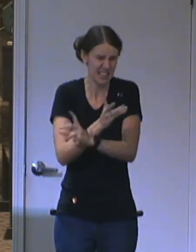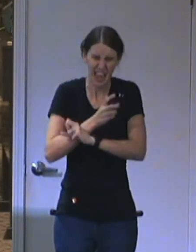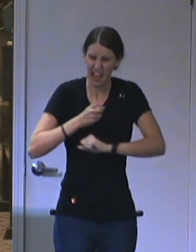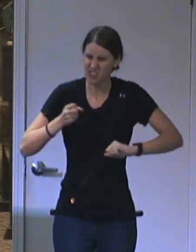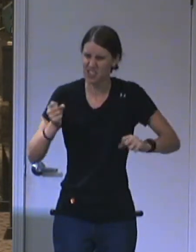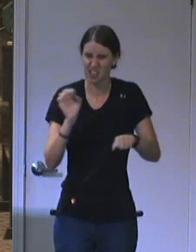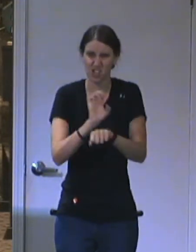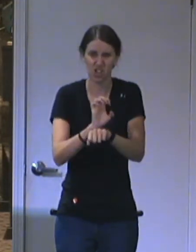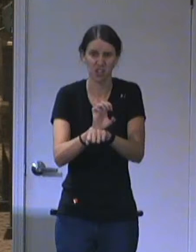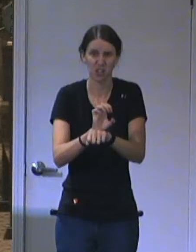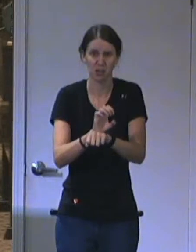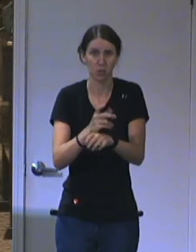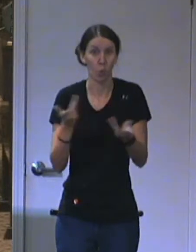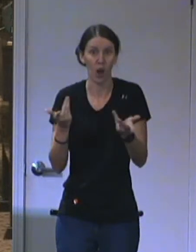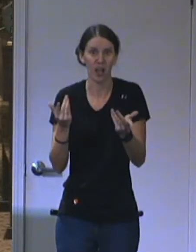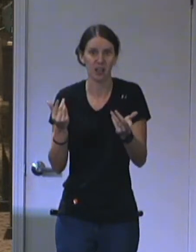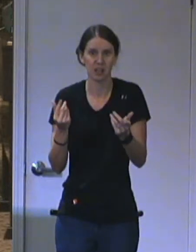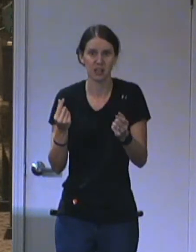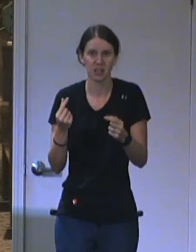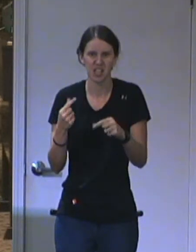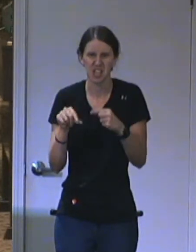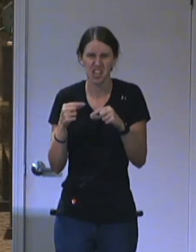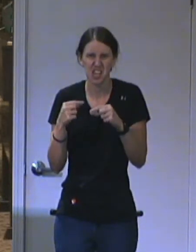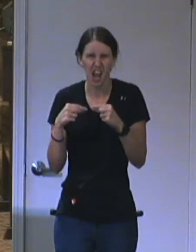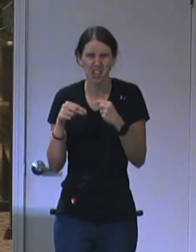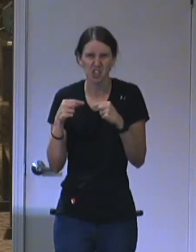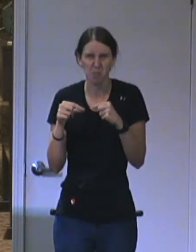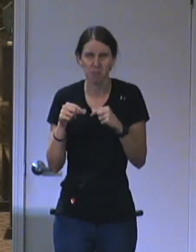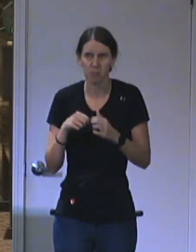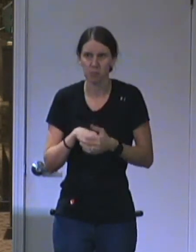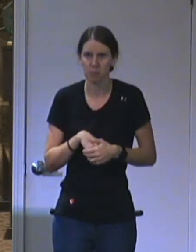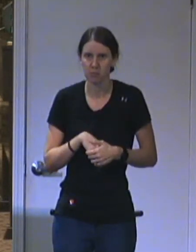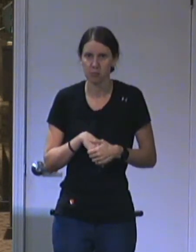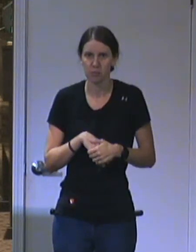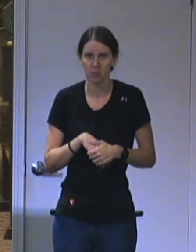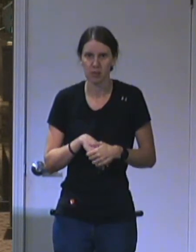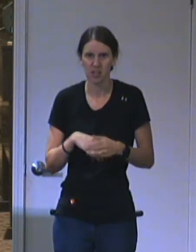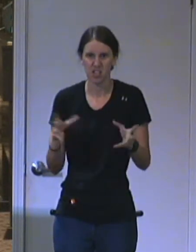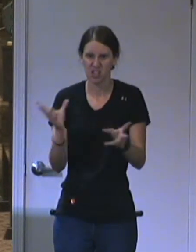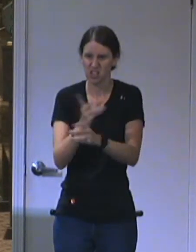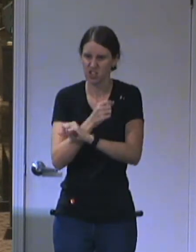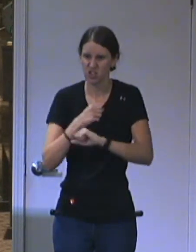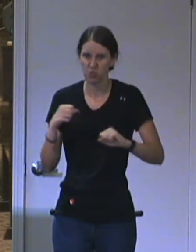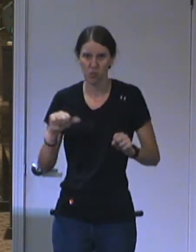of the church, is gossip. Tearing down other people.